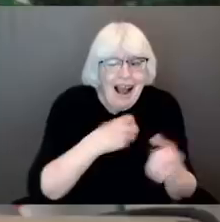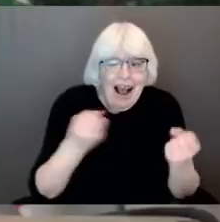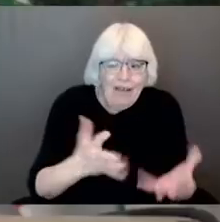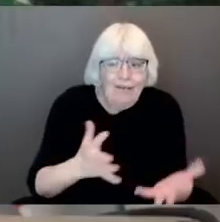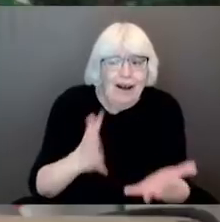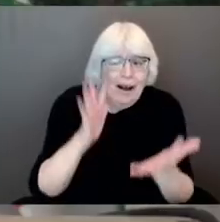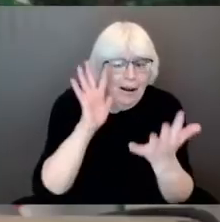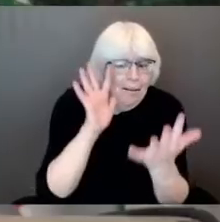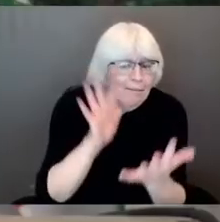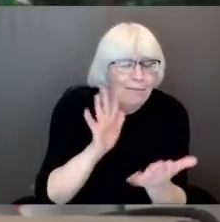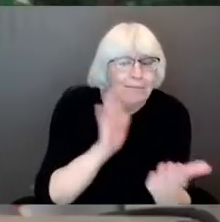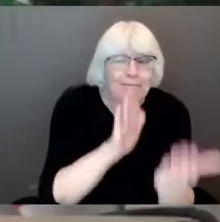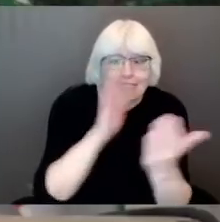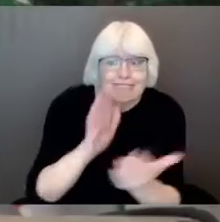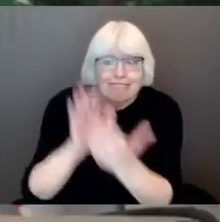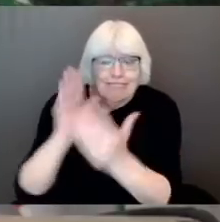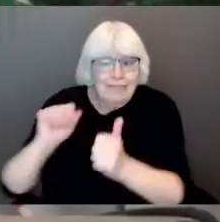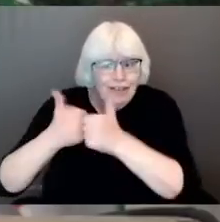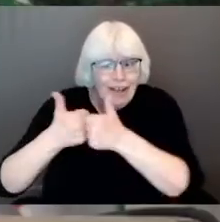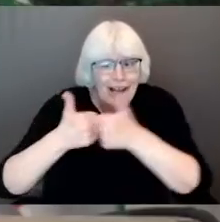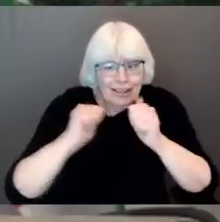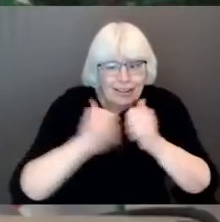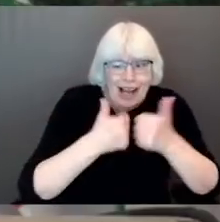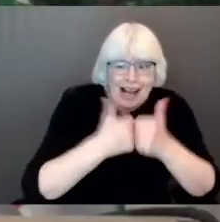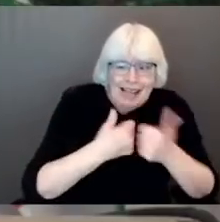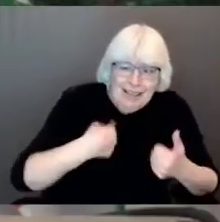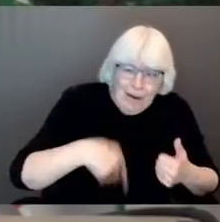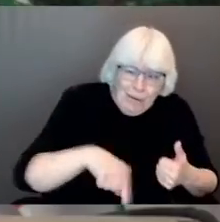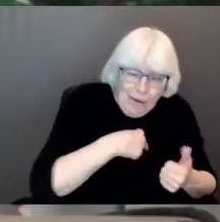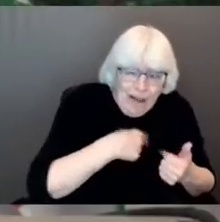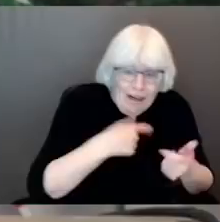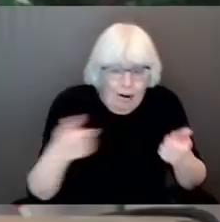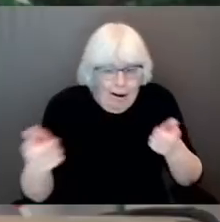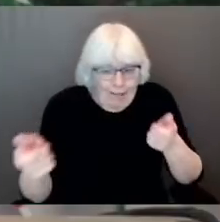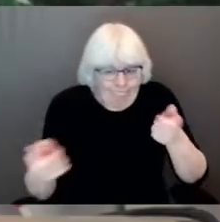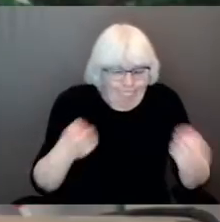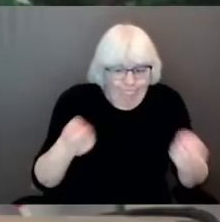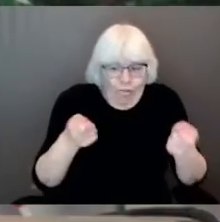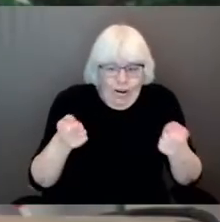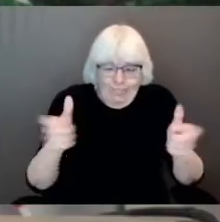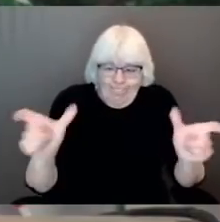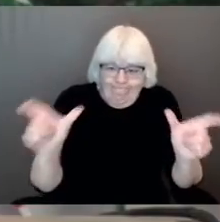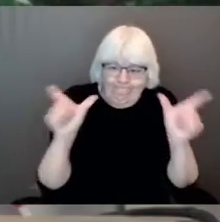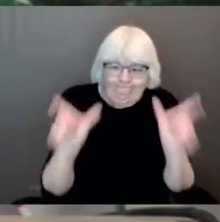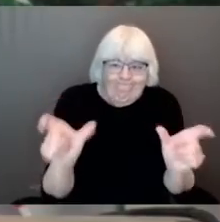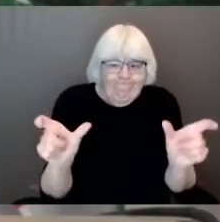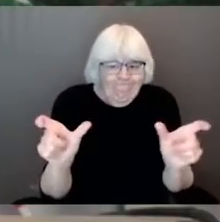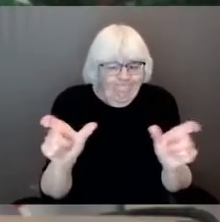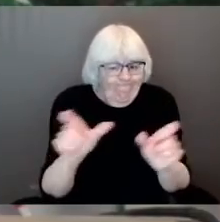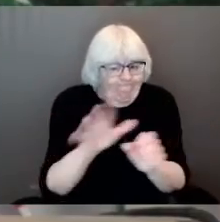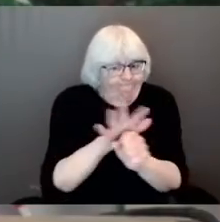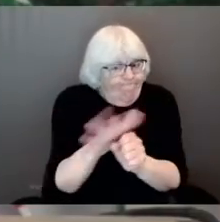of the country and how we've handled COVID, even in the full, in